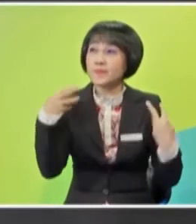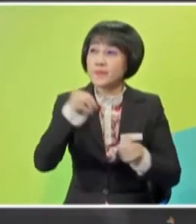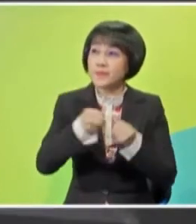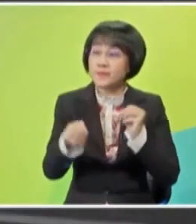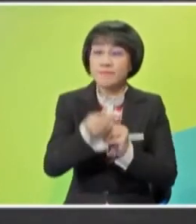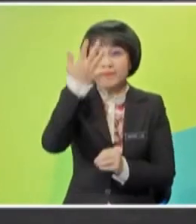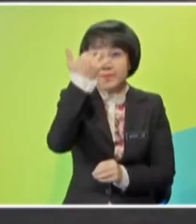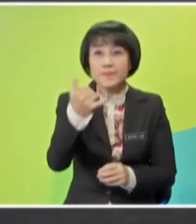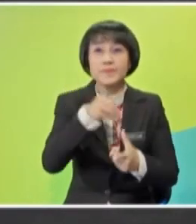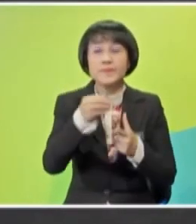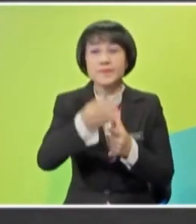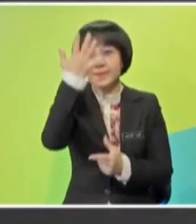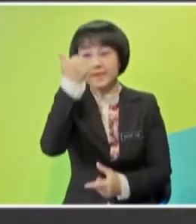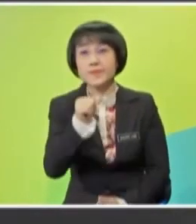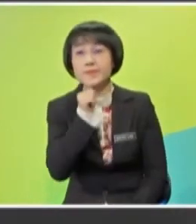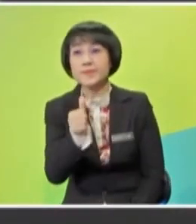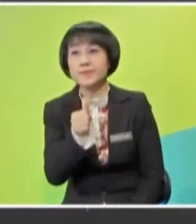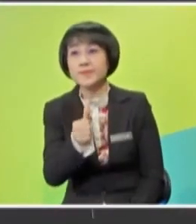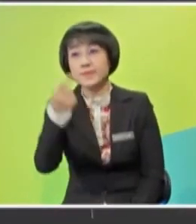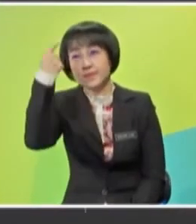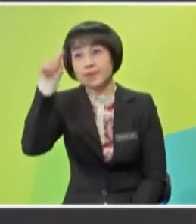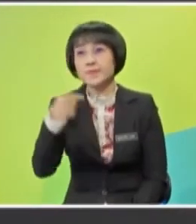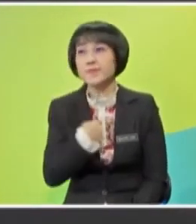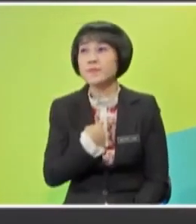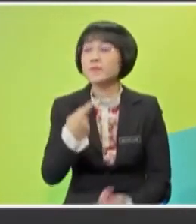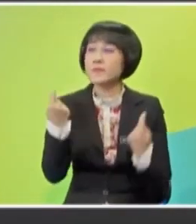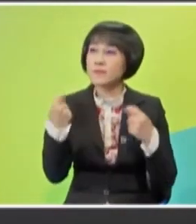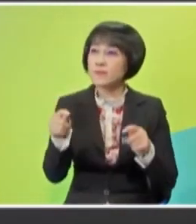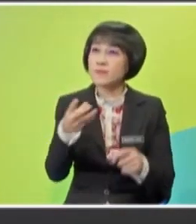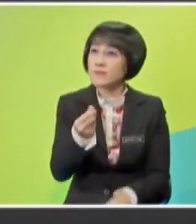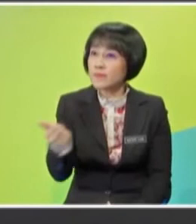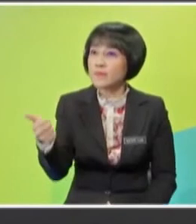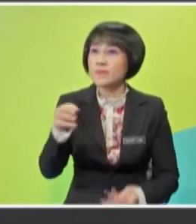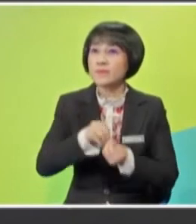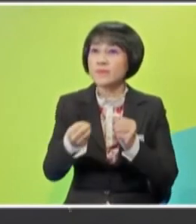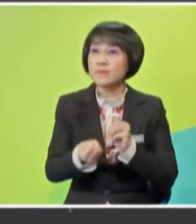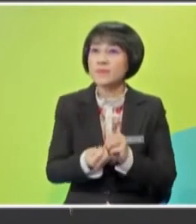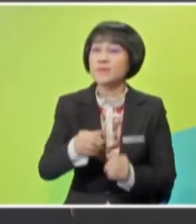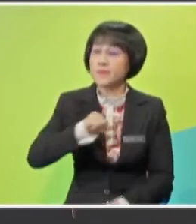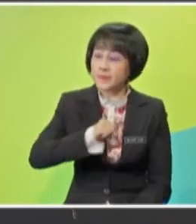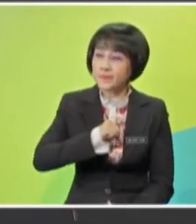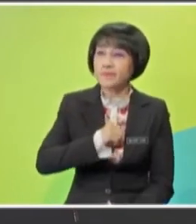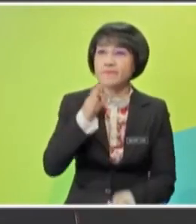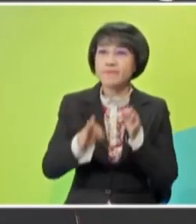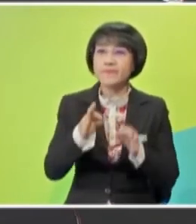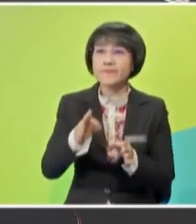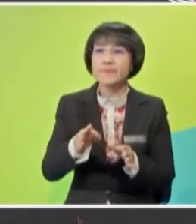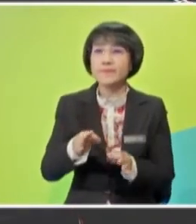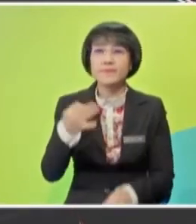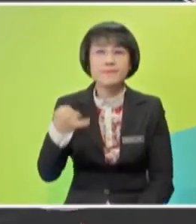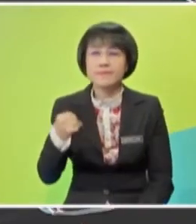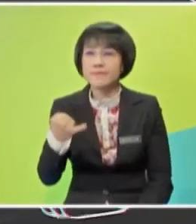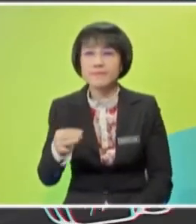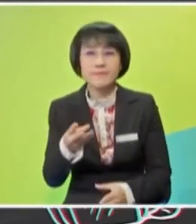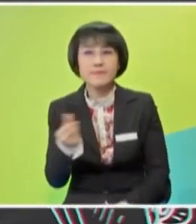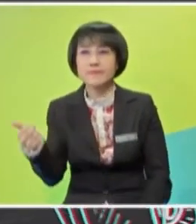Why or why not? For me, I will try to solve my problem by myself first. Then, if I can't solve the problem,